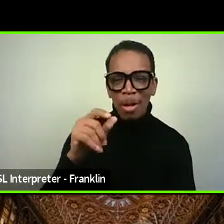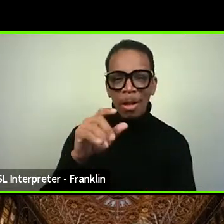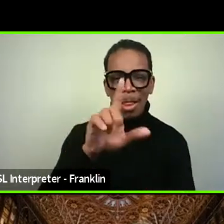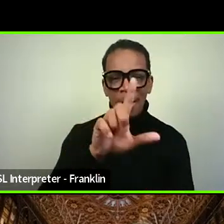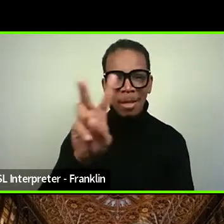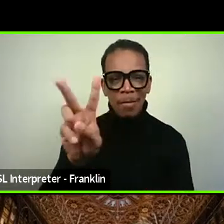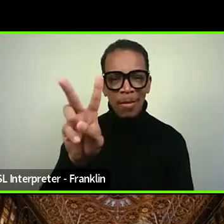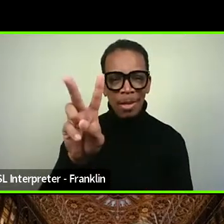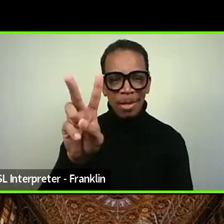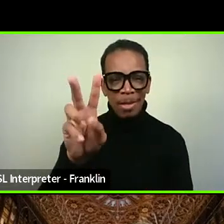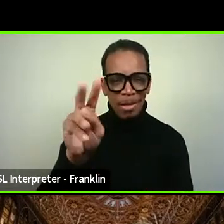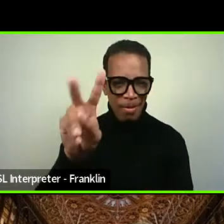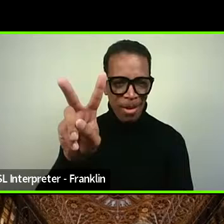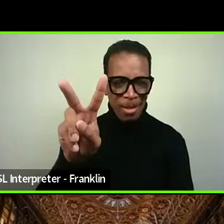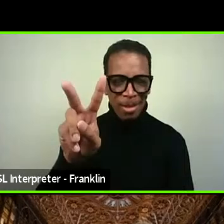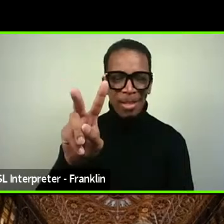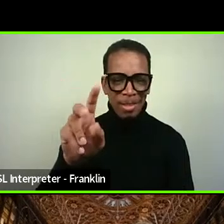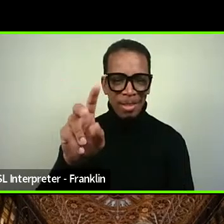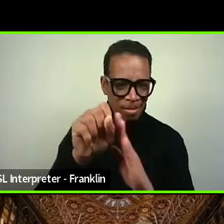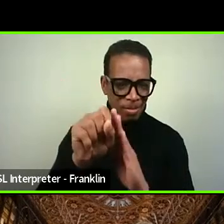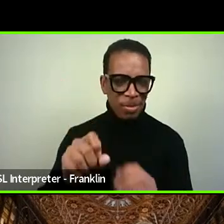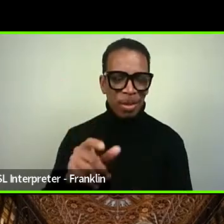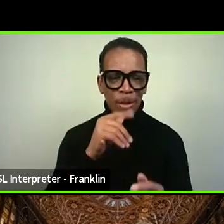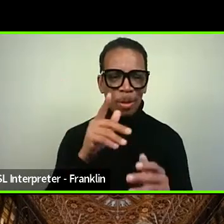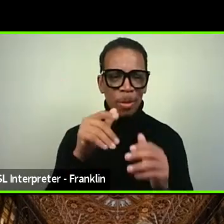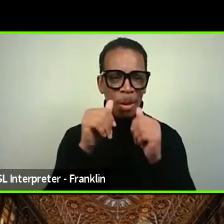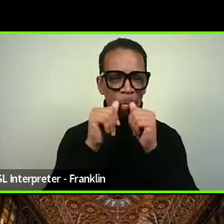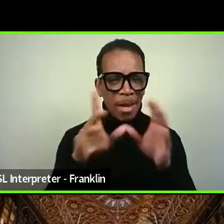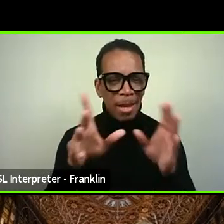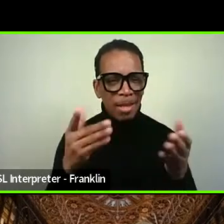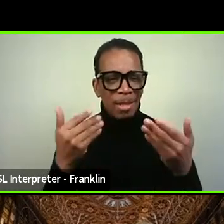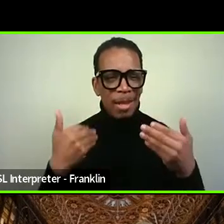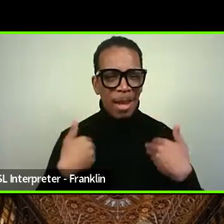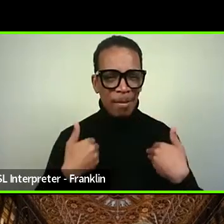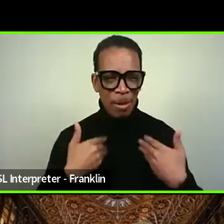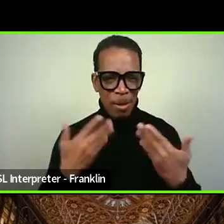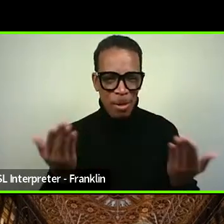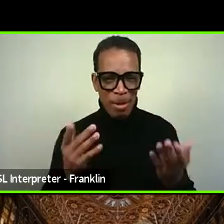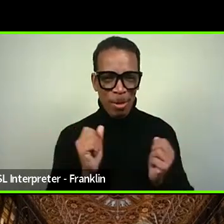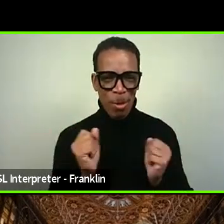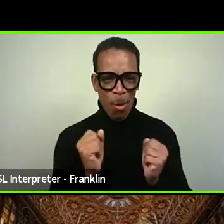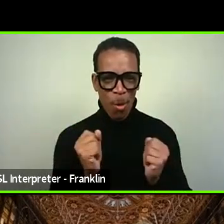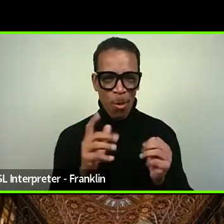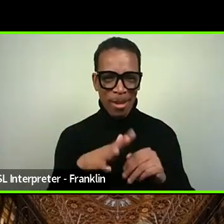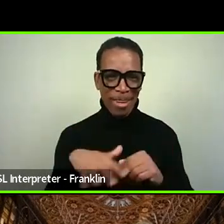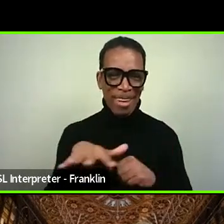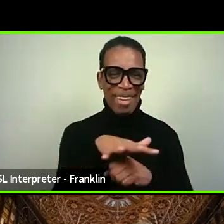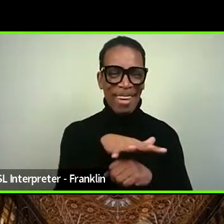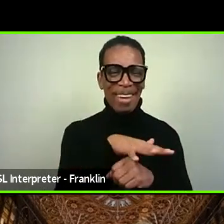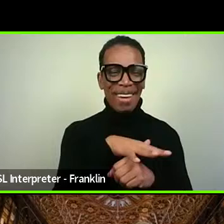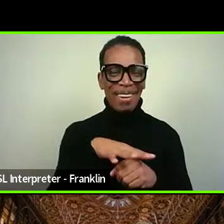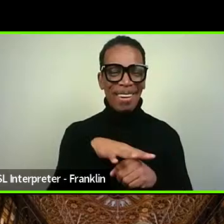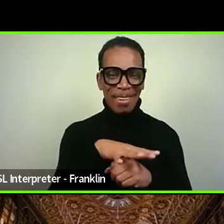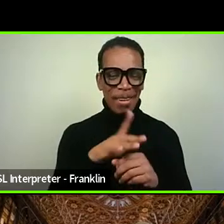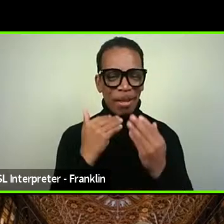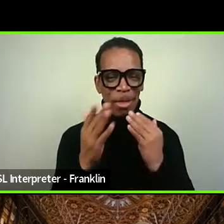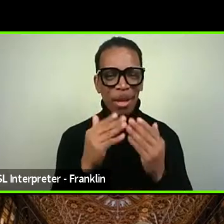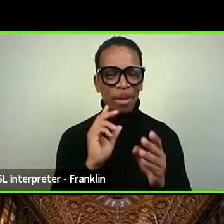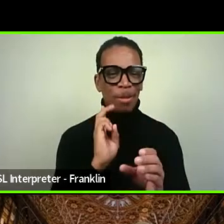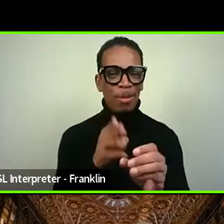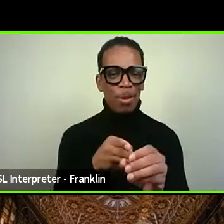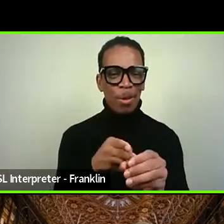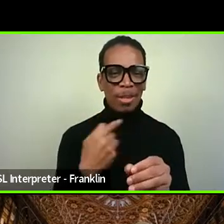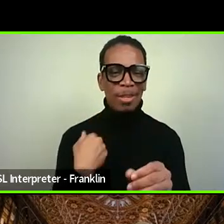Vegas, Nevada. So we are blessed to have you in this very cold tundra. So thank you for coming, for joining